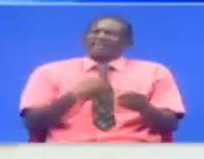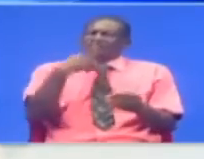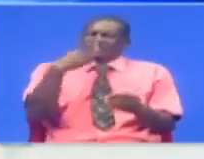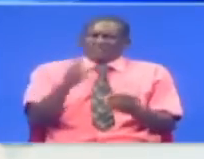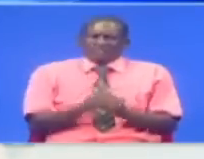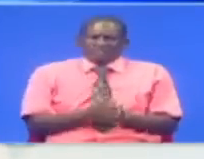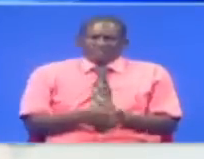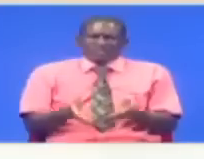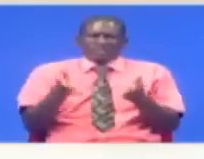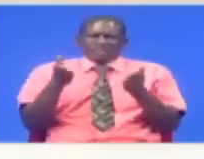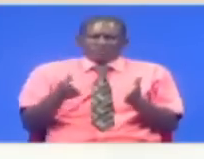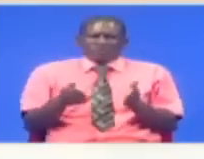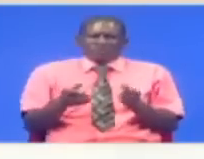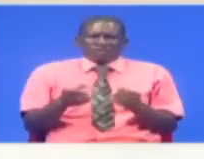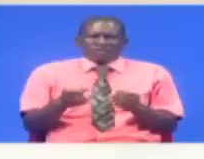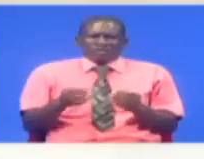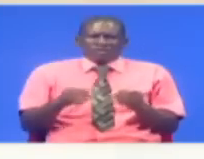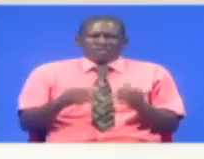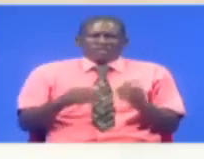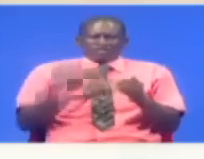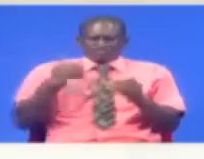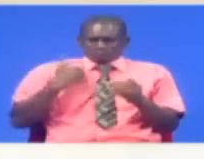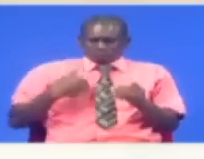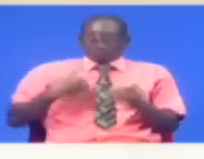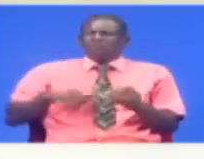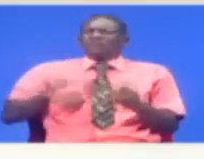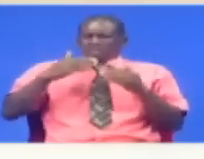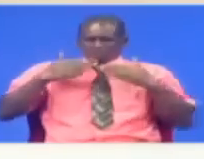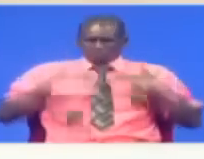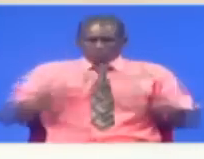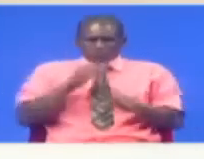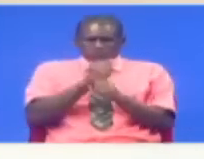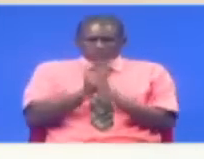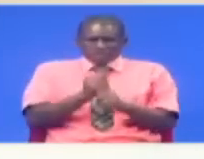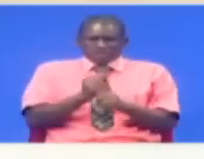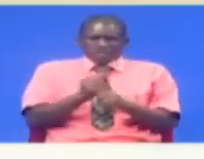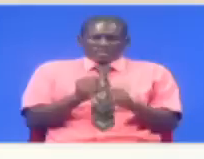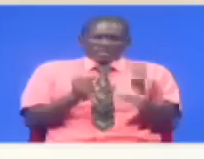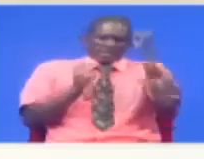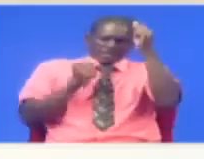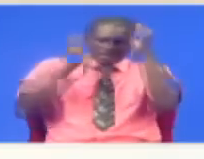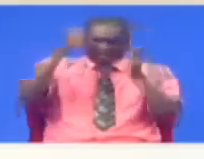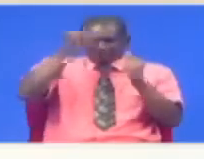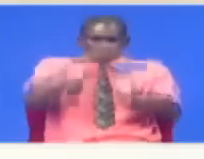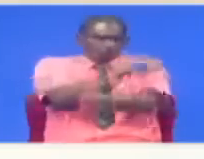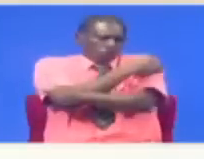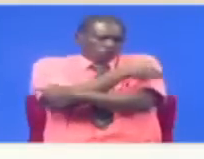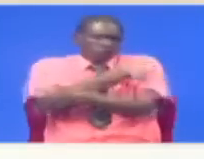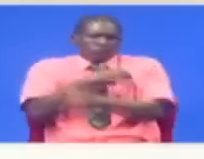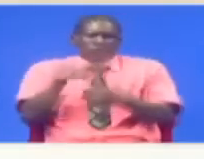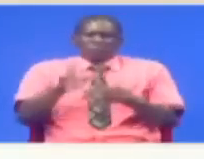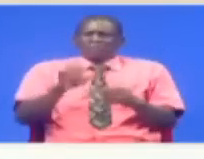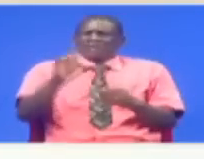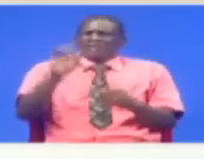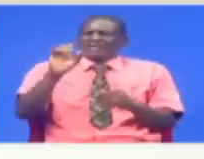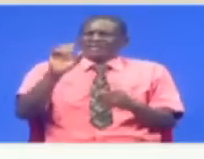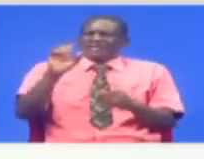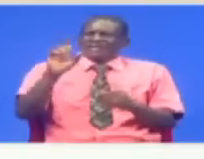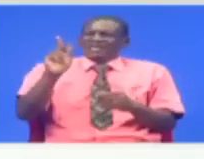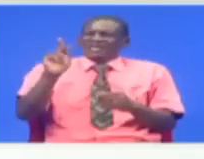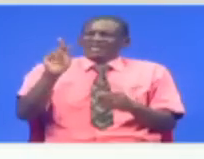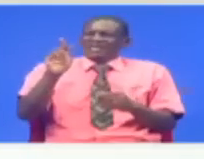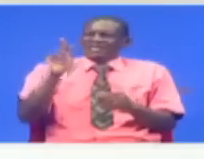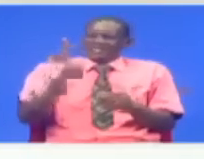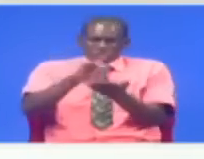said. The post-mortem examination was conducted at the Defence Forces Memorial Hospital by KDF pathologists in